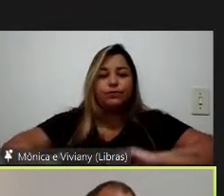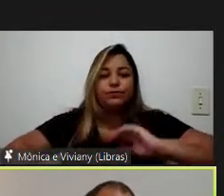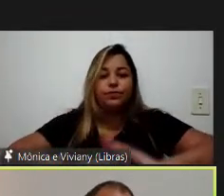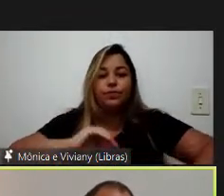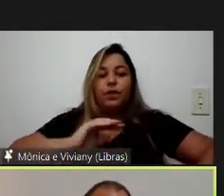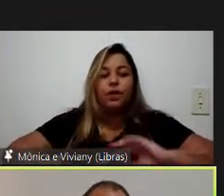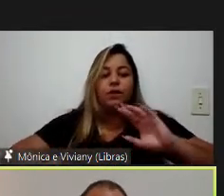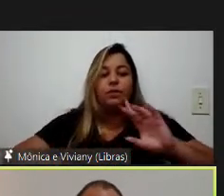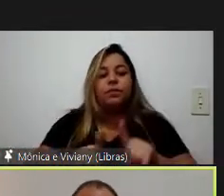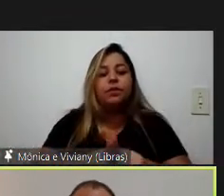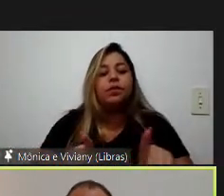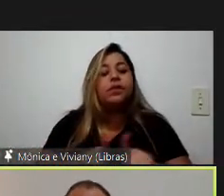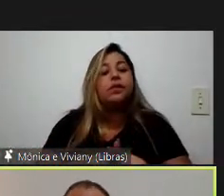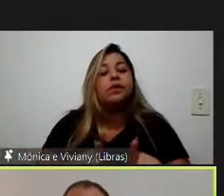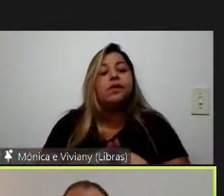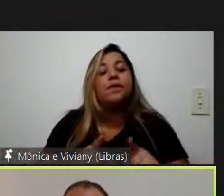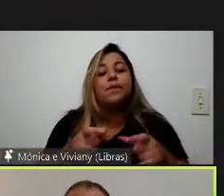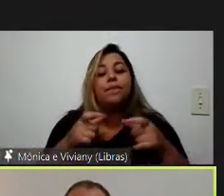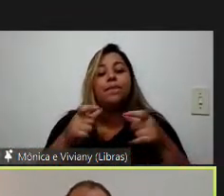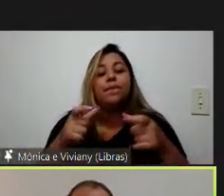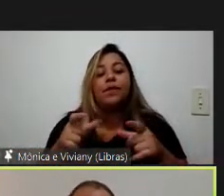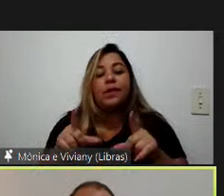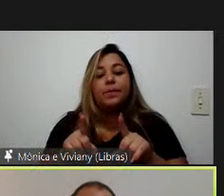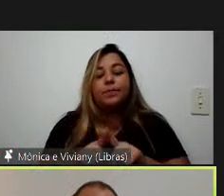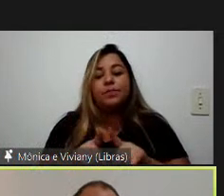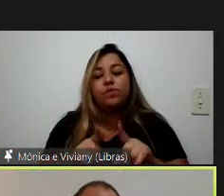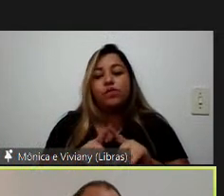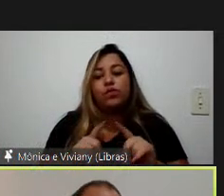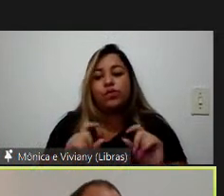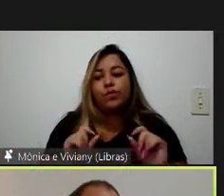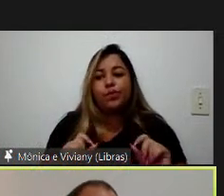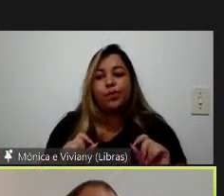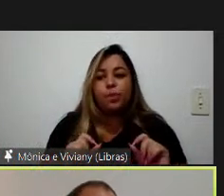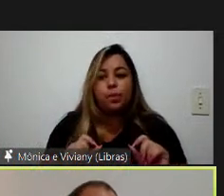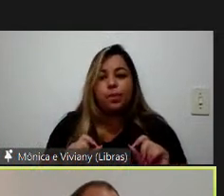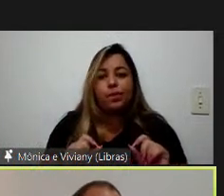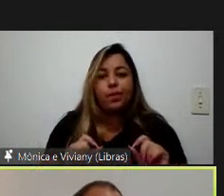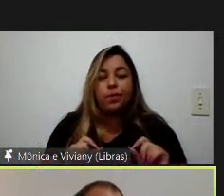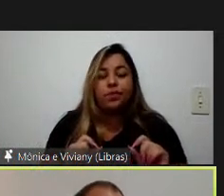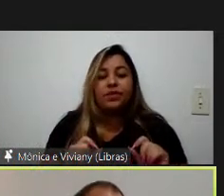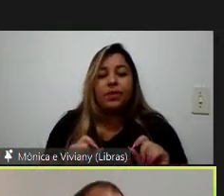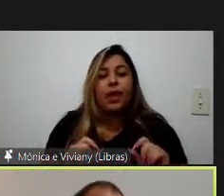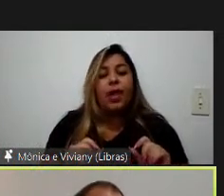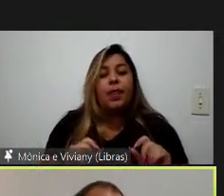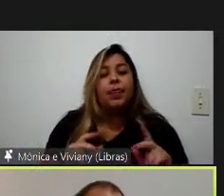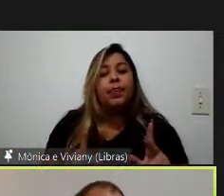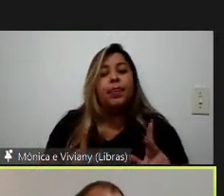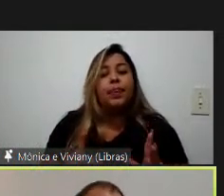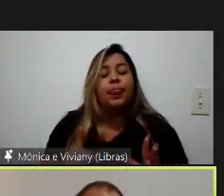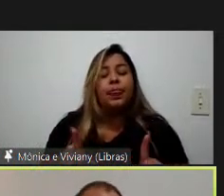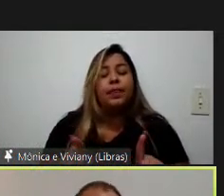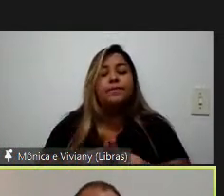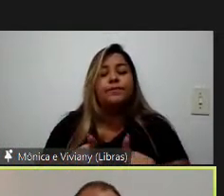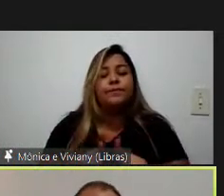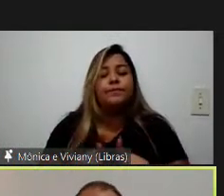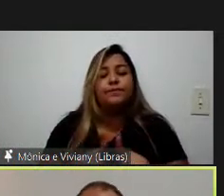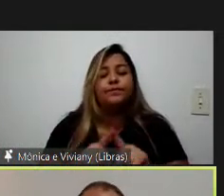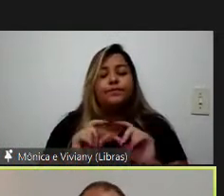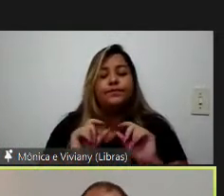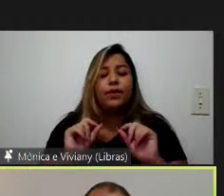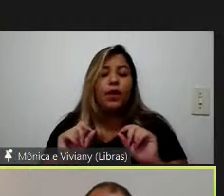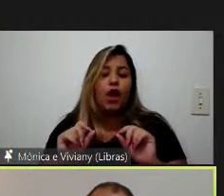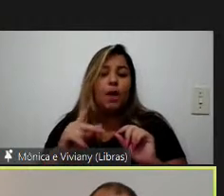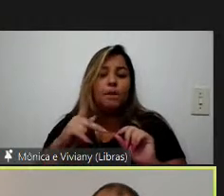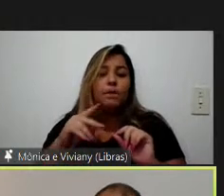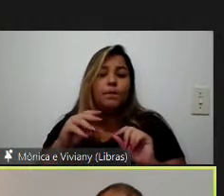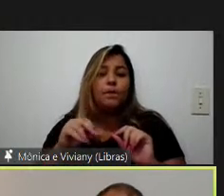As part of this Milan Urban Food Policy Pact, a so-called Urban Food Policy Framework for Action has been developed,